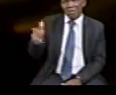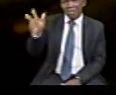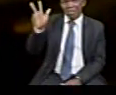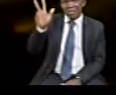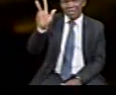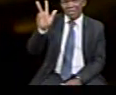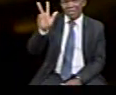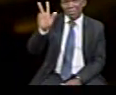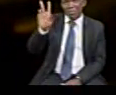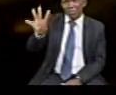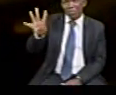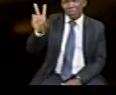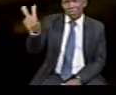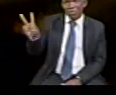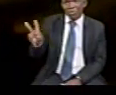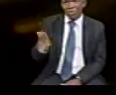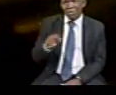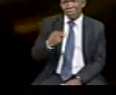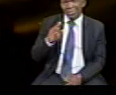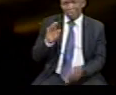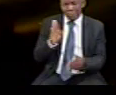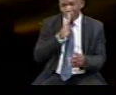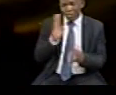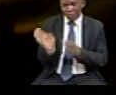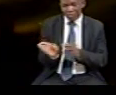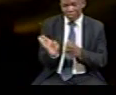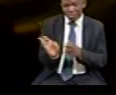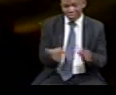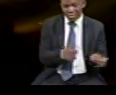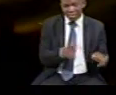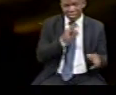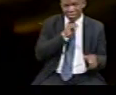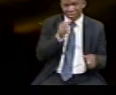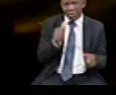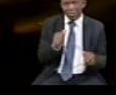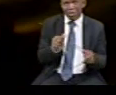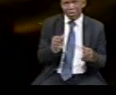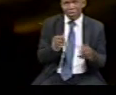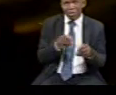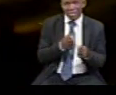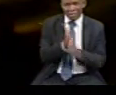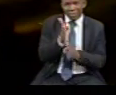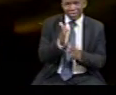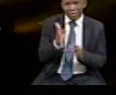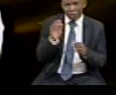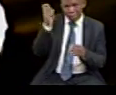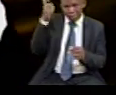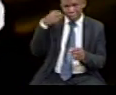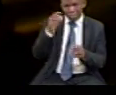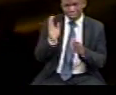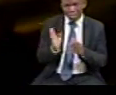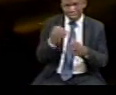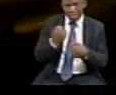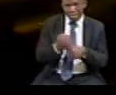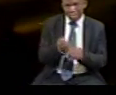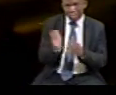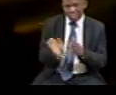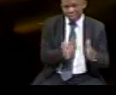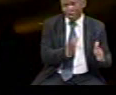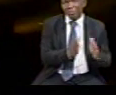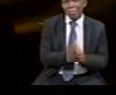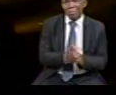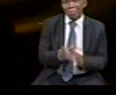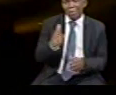not automatic. We must prepare and pray so that we will not be caught unawares. Matthew chapter